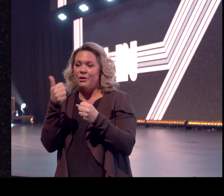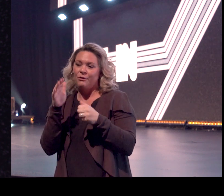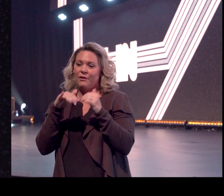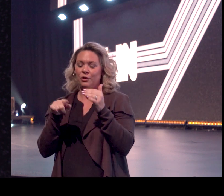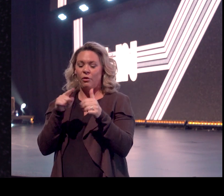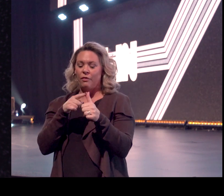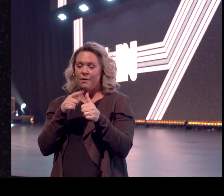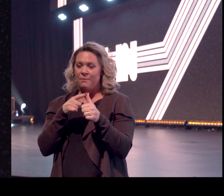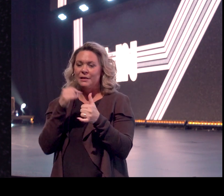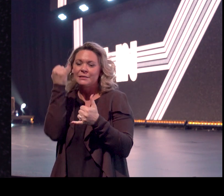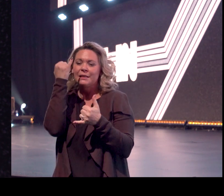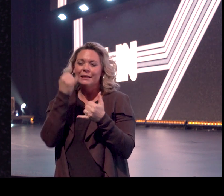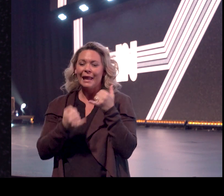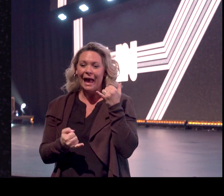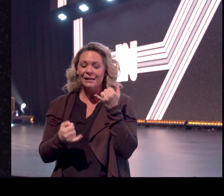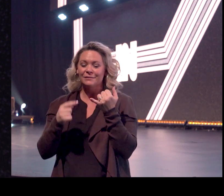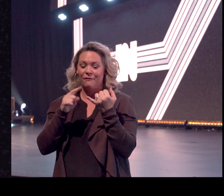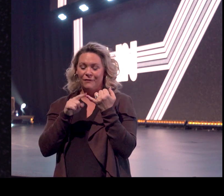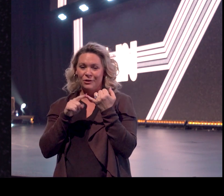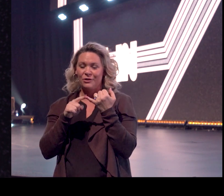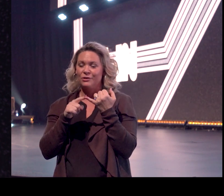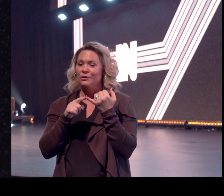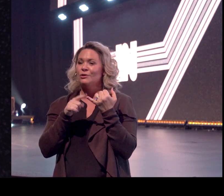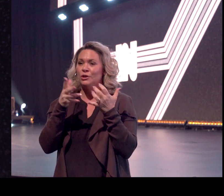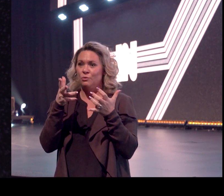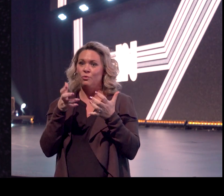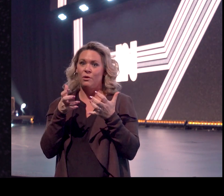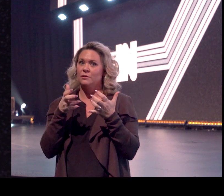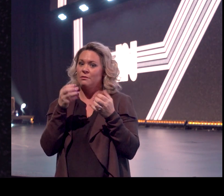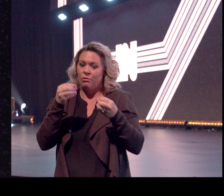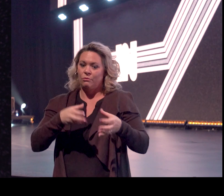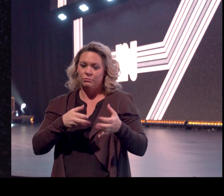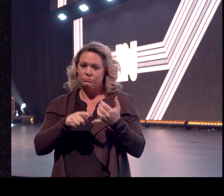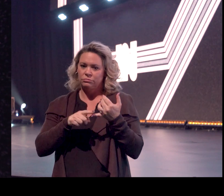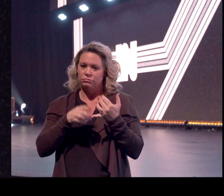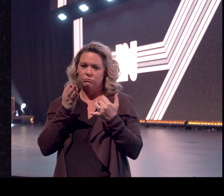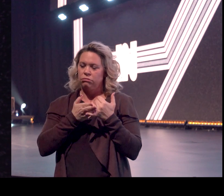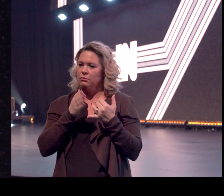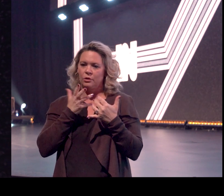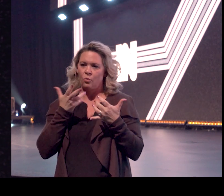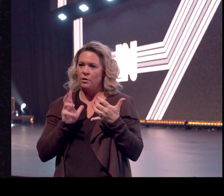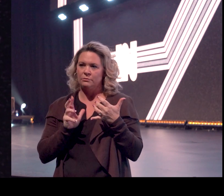In fact, other than your thumb, it's the last finger you would ever want to not have.